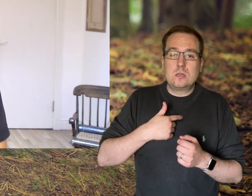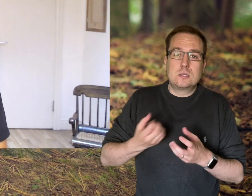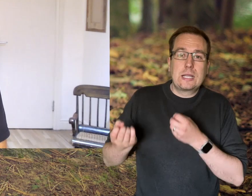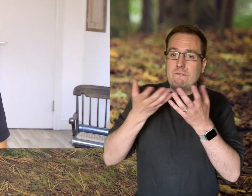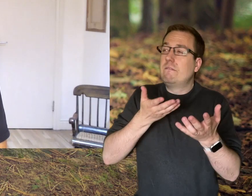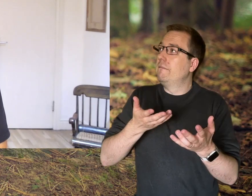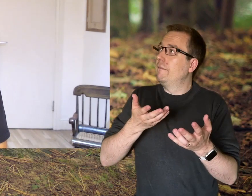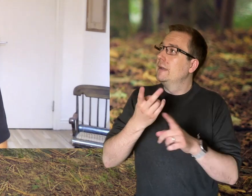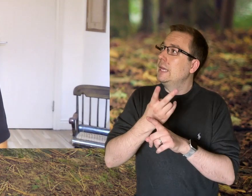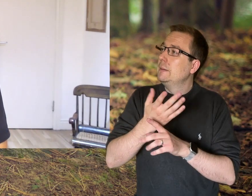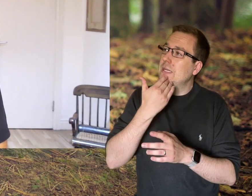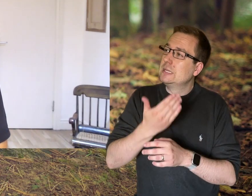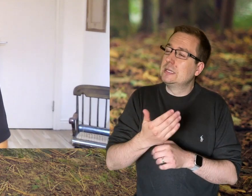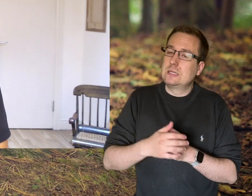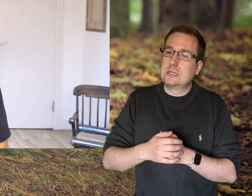Come, Holy Spirit.